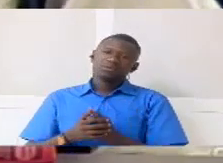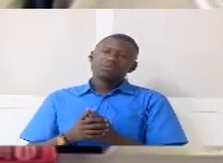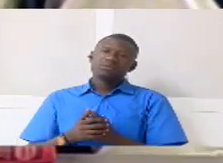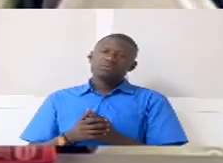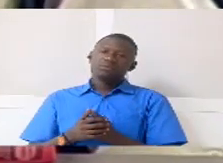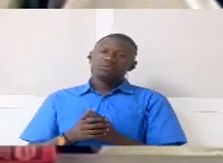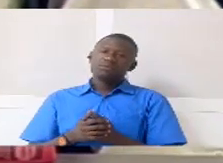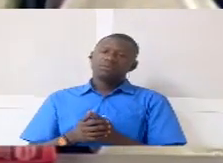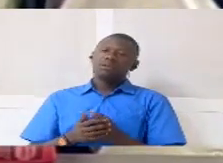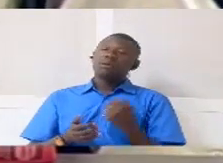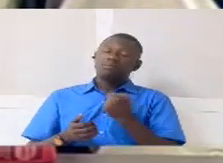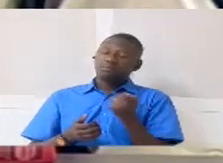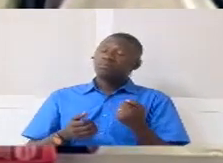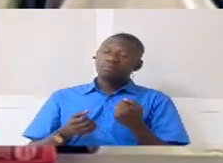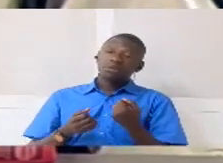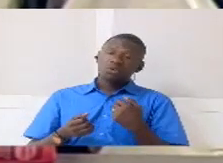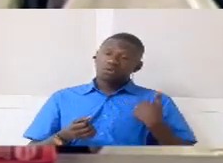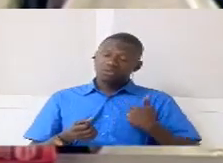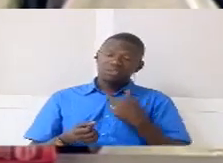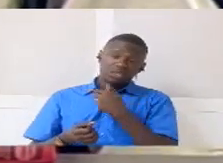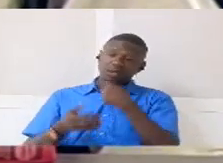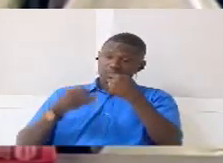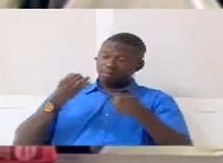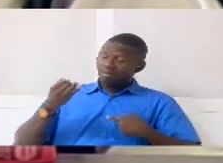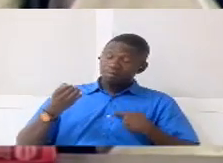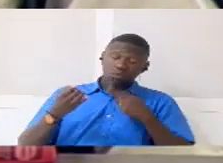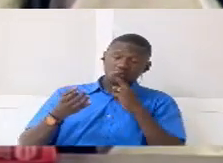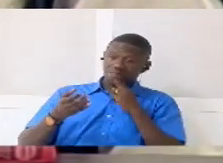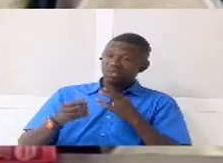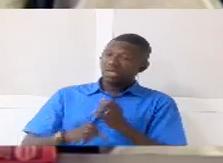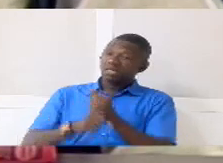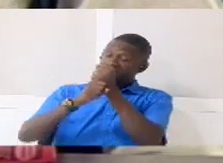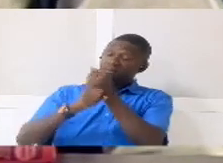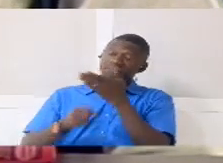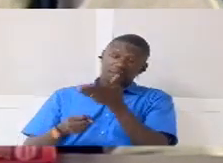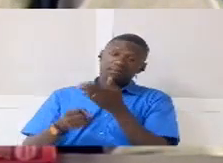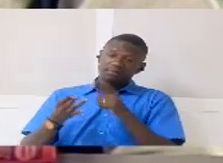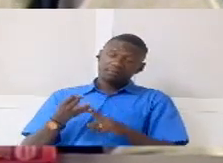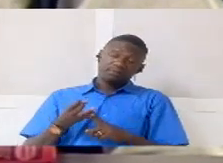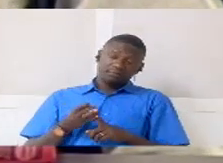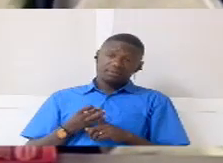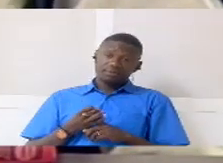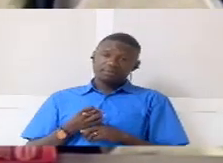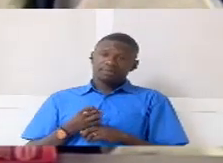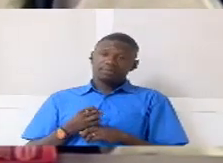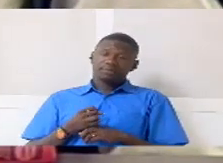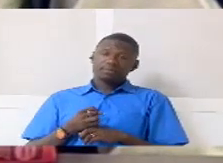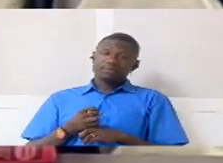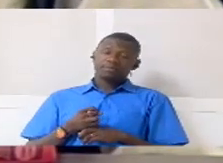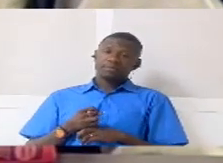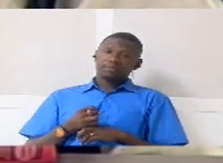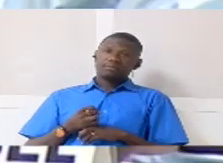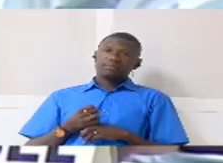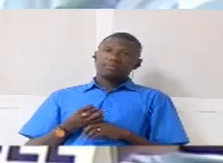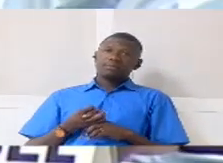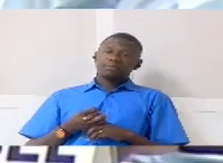daldo. These are the people who are assisting them. O jama jama so tagedo official mi yalan ko e idindo ko